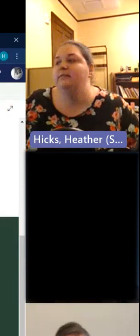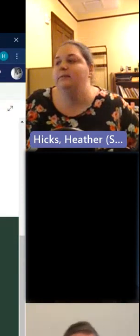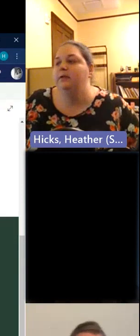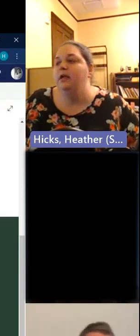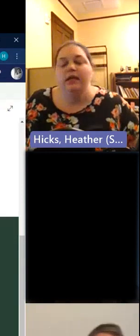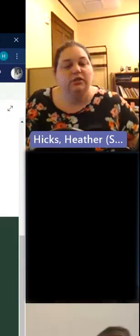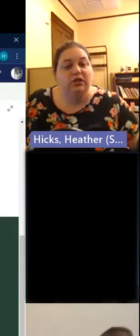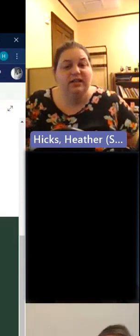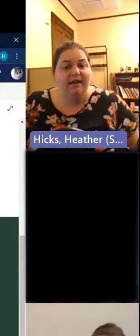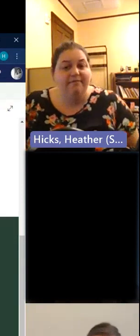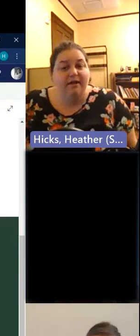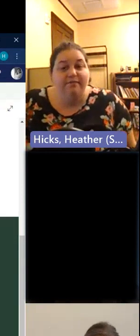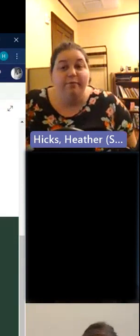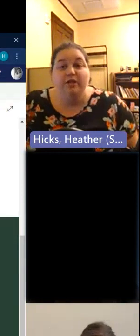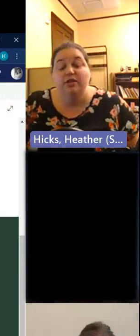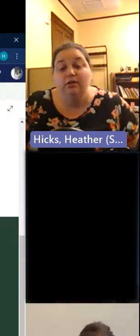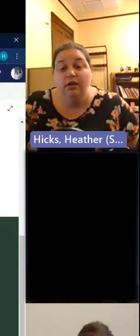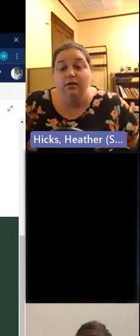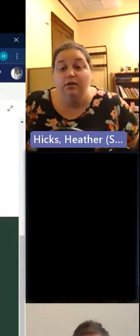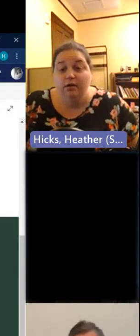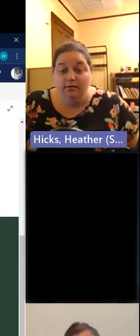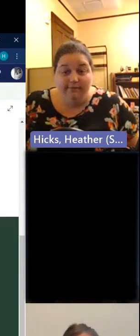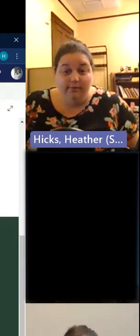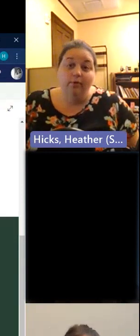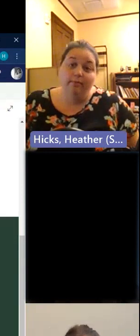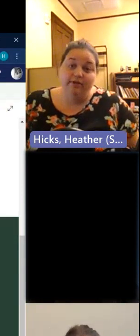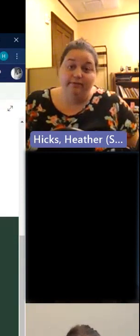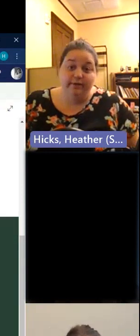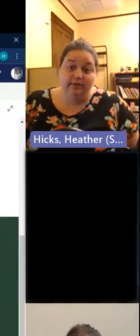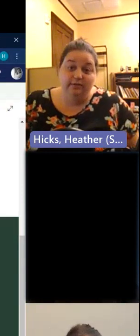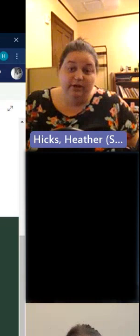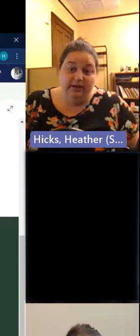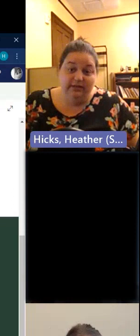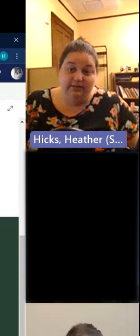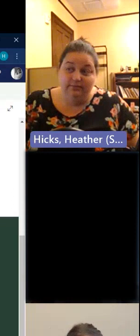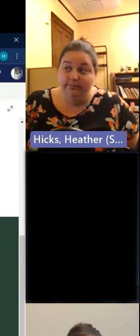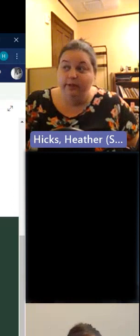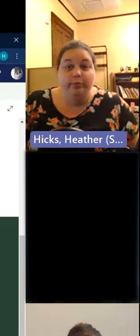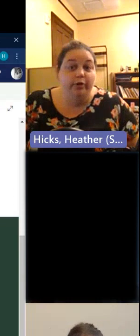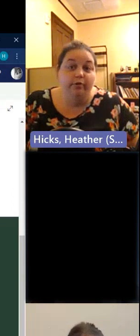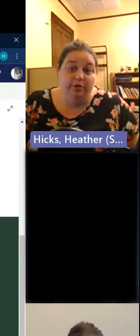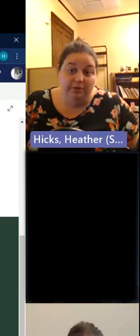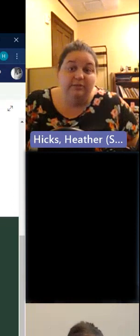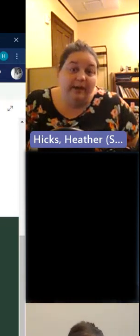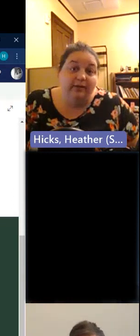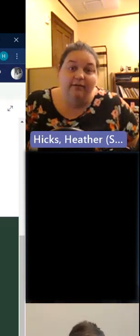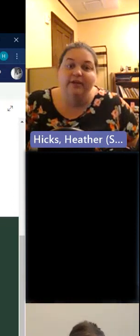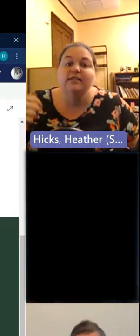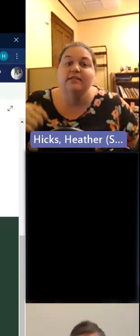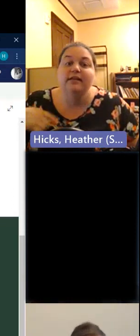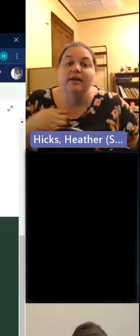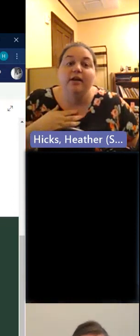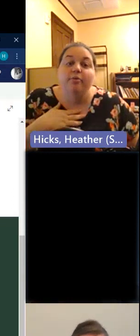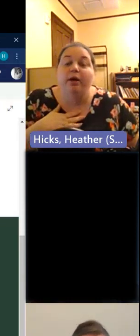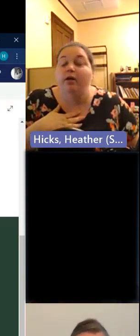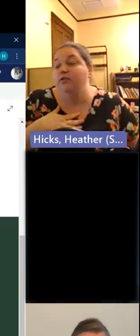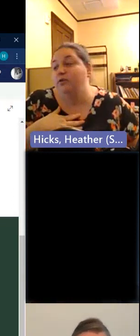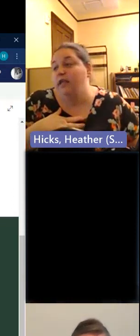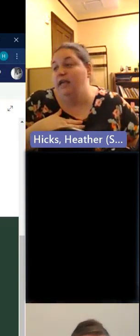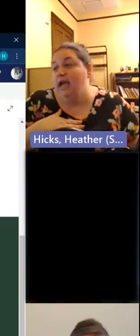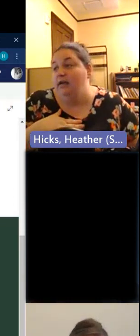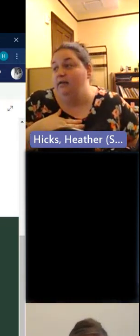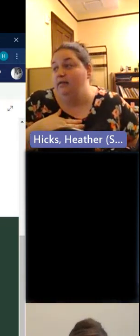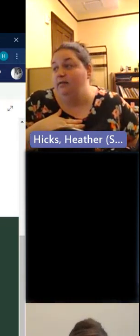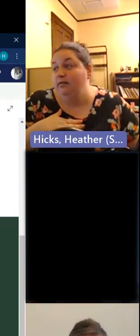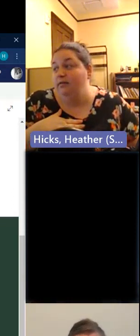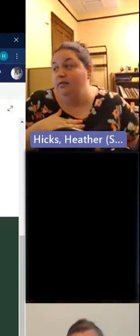be accessible. It's good to have that information out there for a whole bunch of reasons. One is people know what to expect, obviously, but also